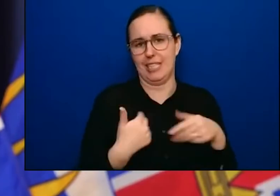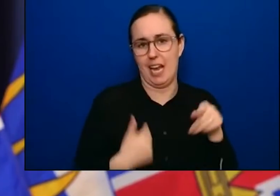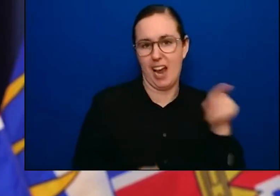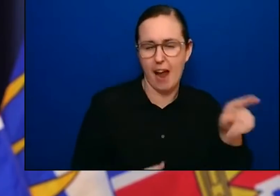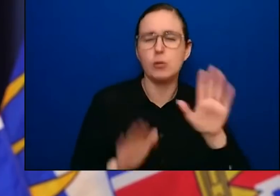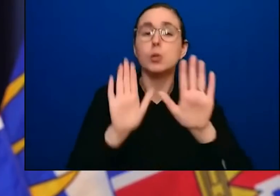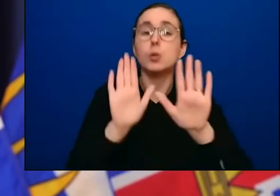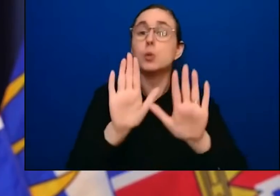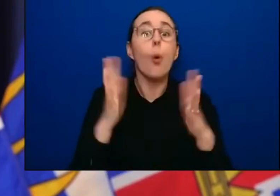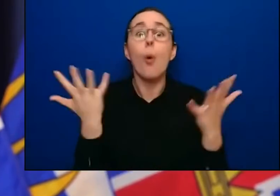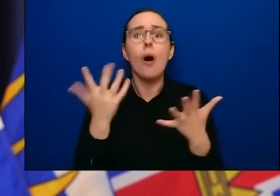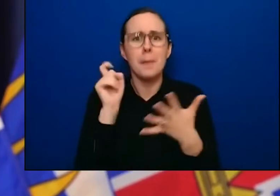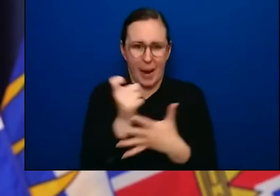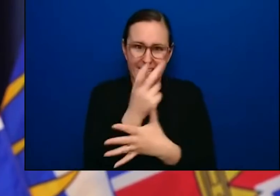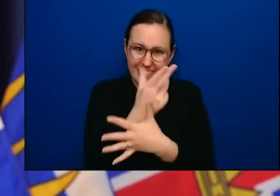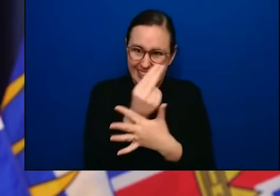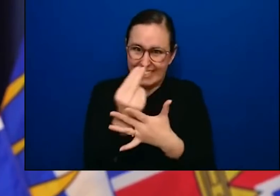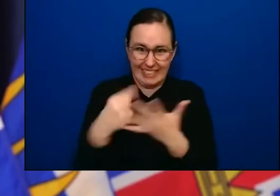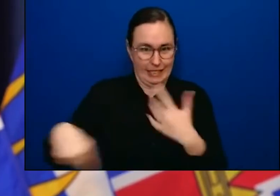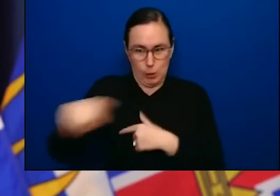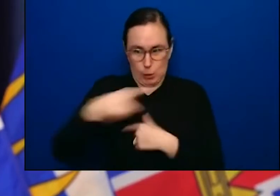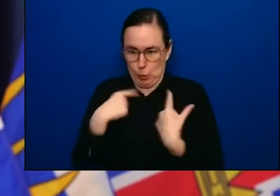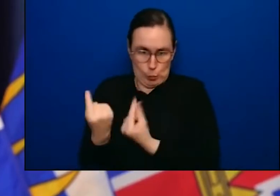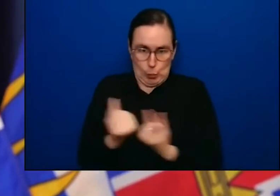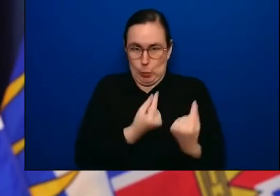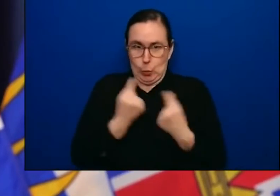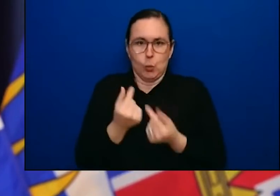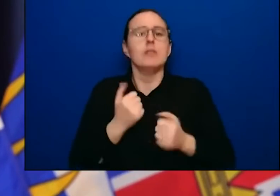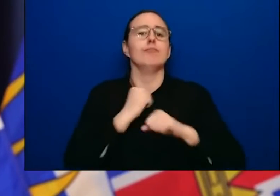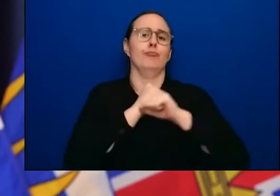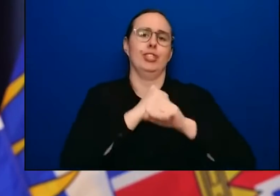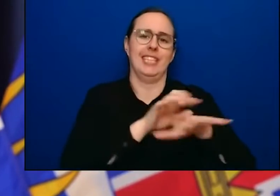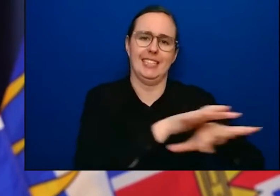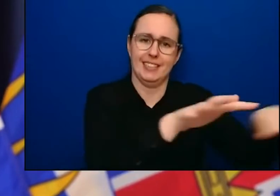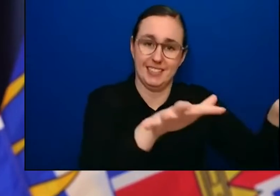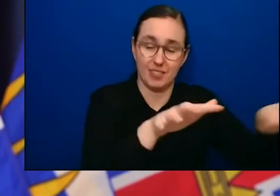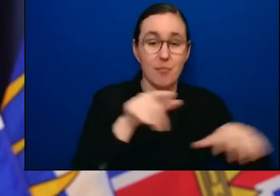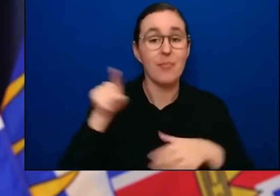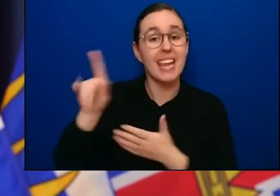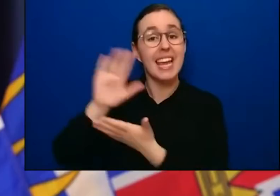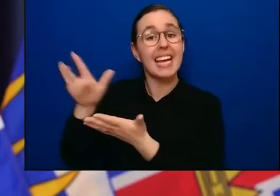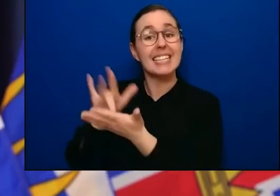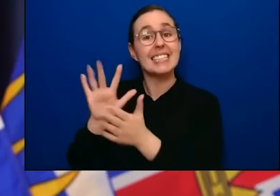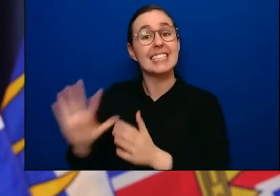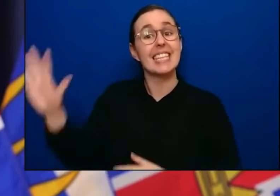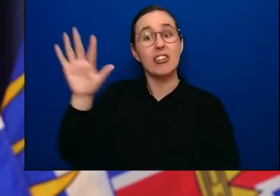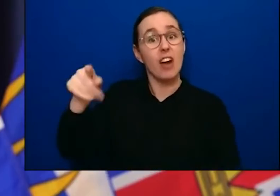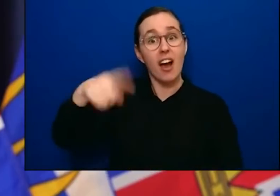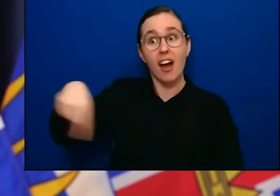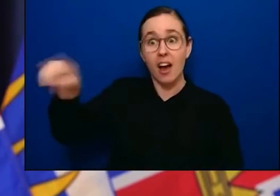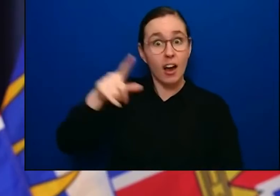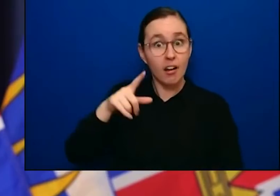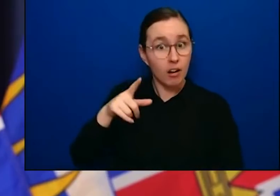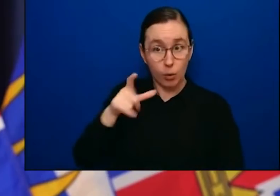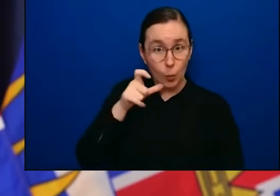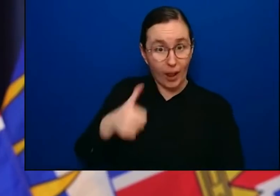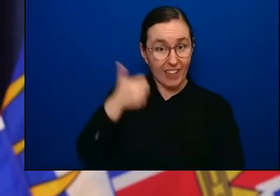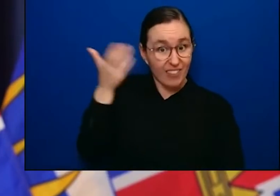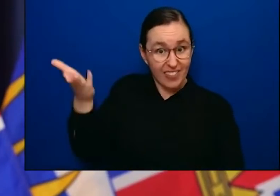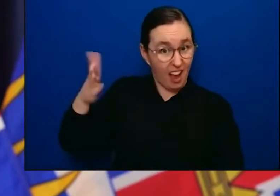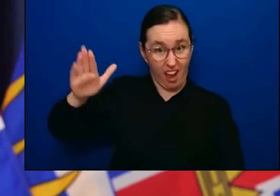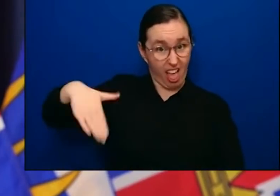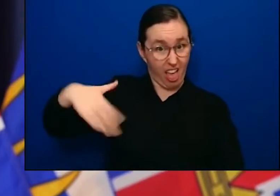that, for everybody in the interior who's not yet availed themselves of vaccine, we now have a new option for you,